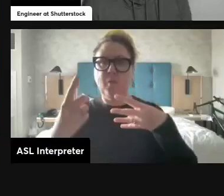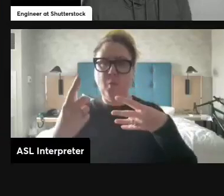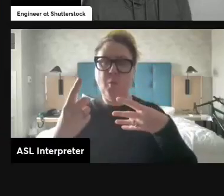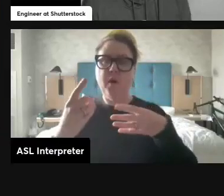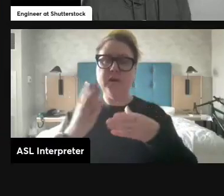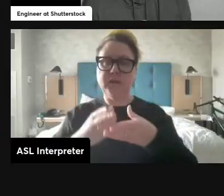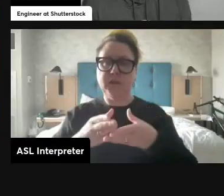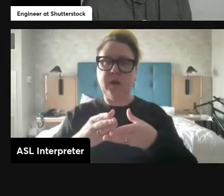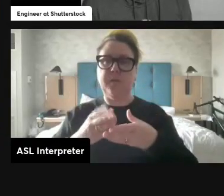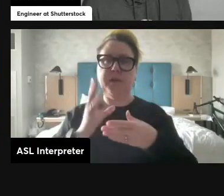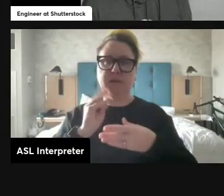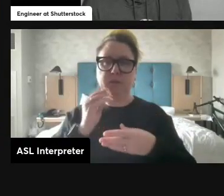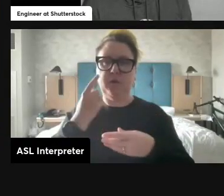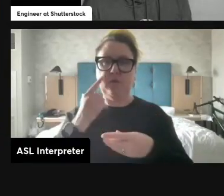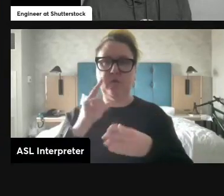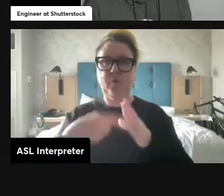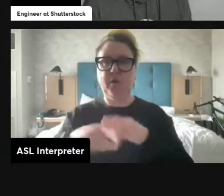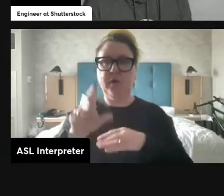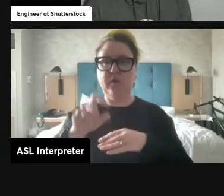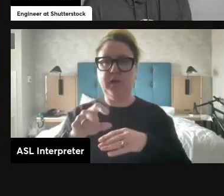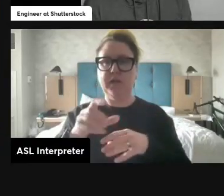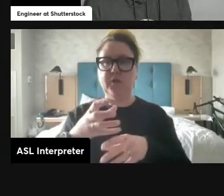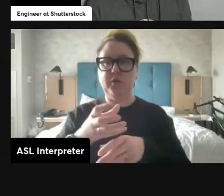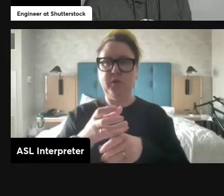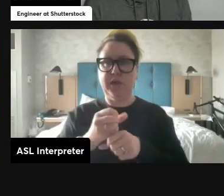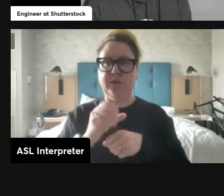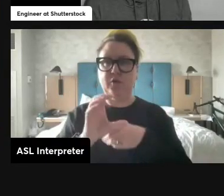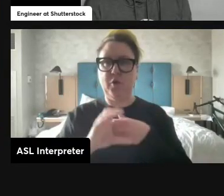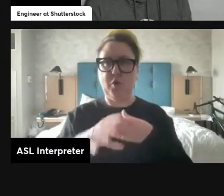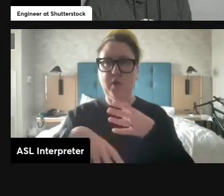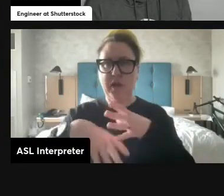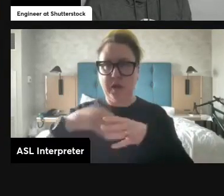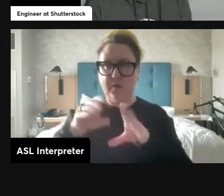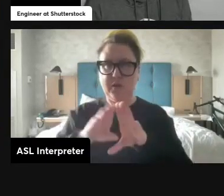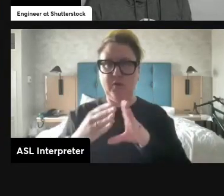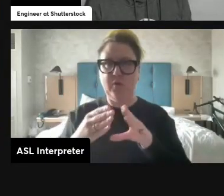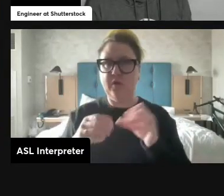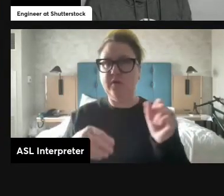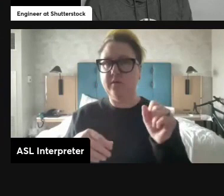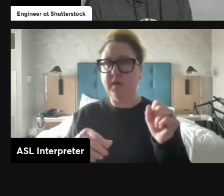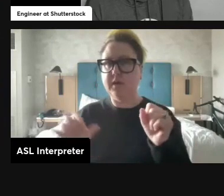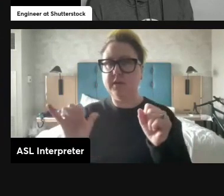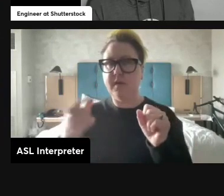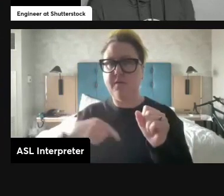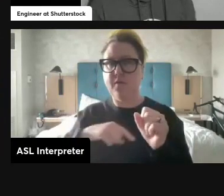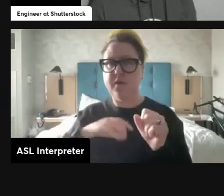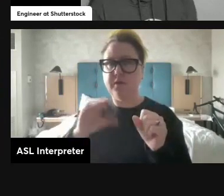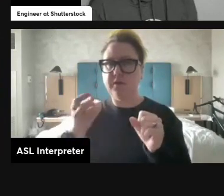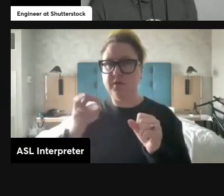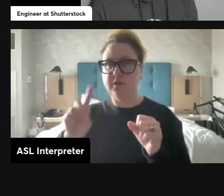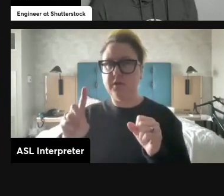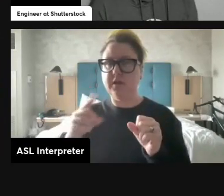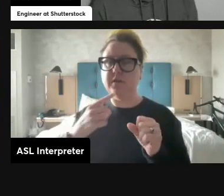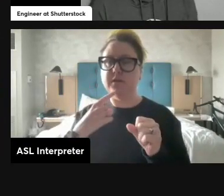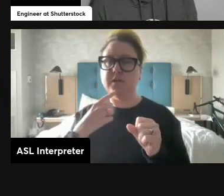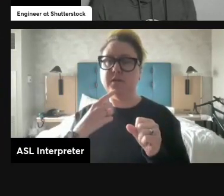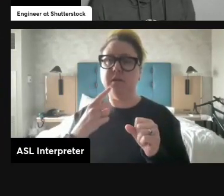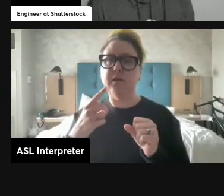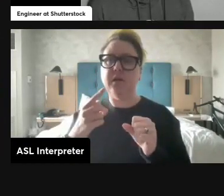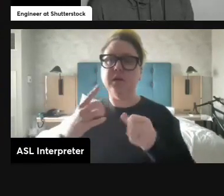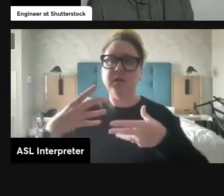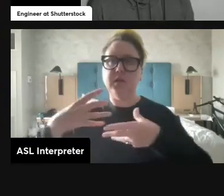one-stop experience for what you need to get code out the door. Yeah, same here for us. Again, it's the consolidation of all